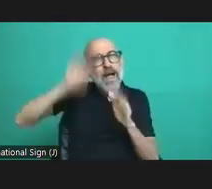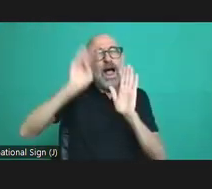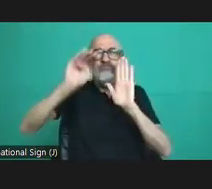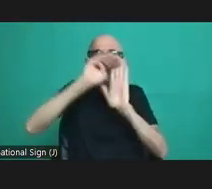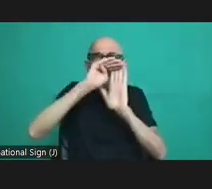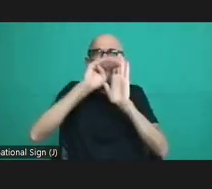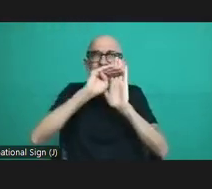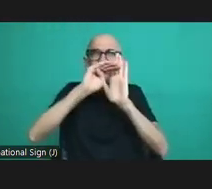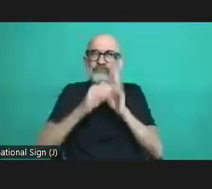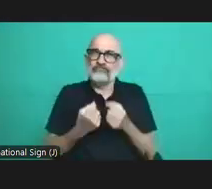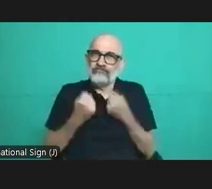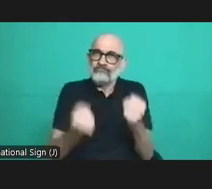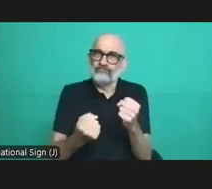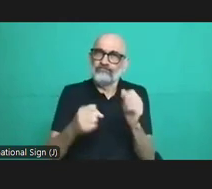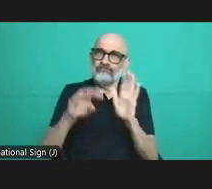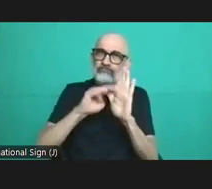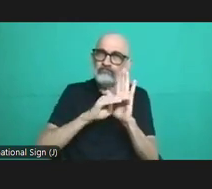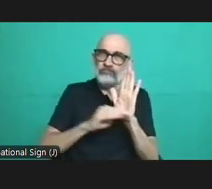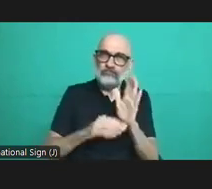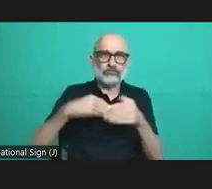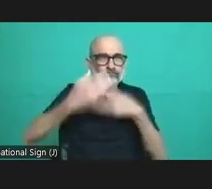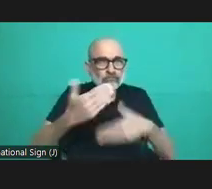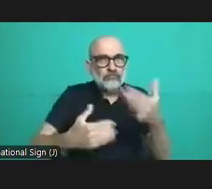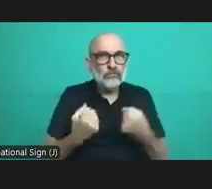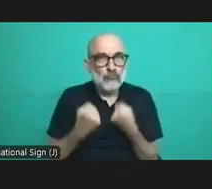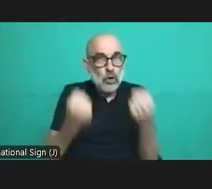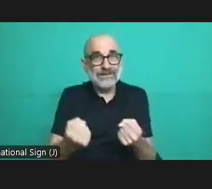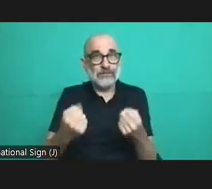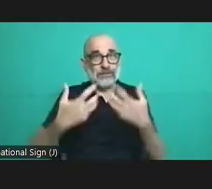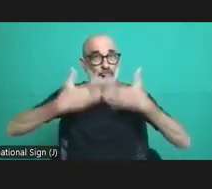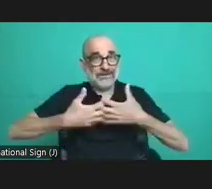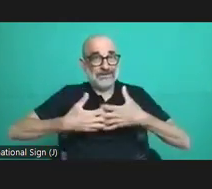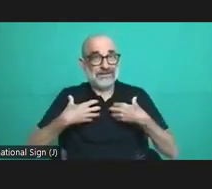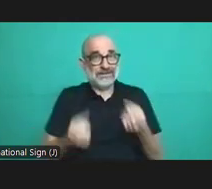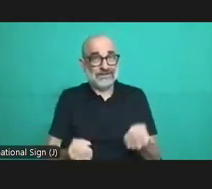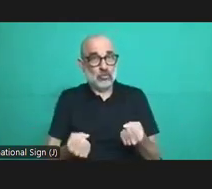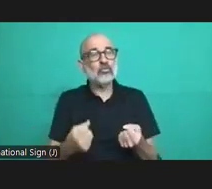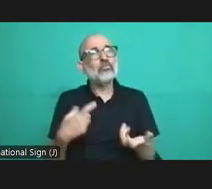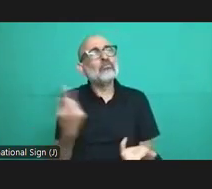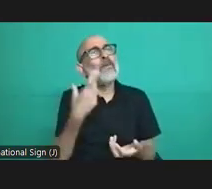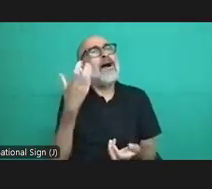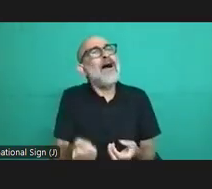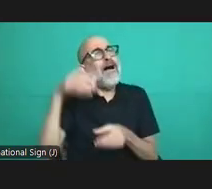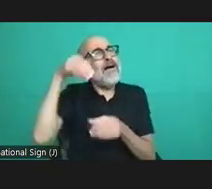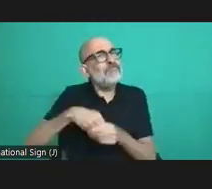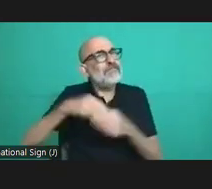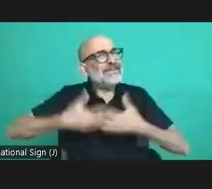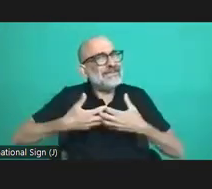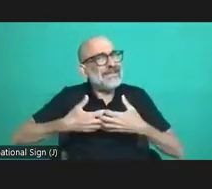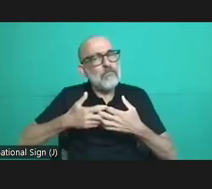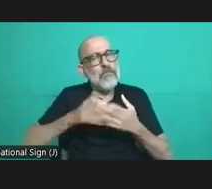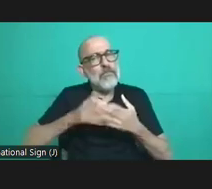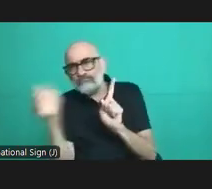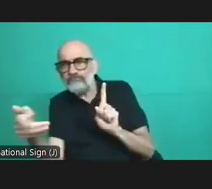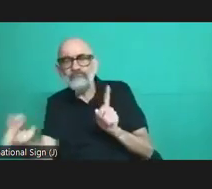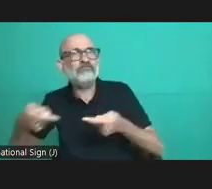noting the importance of evaluation, policy development, resource allocation, and really access to services.